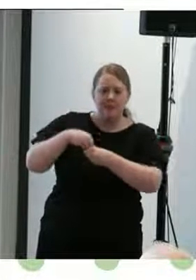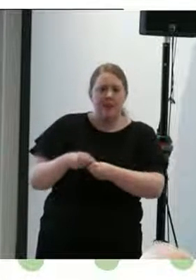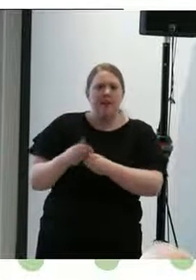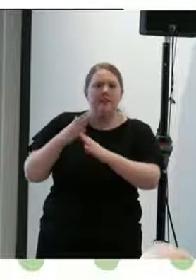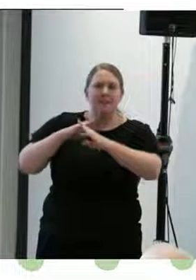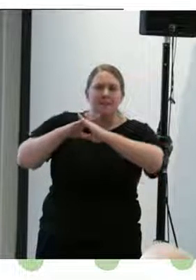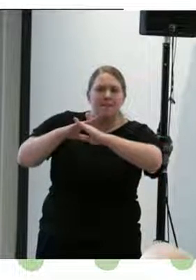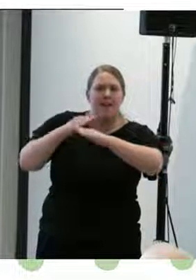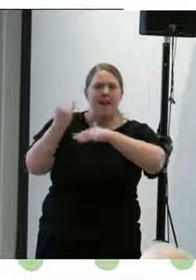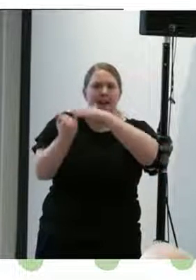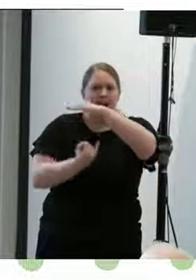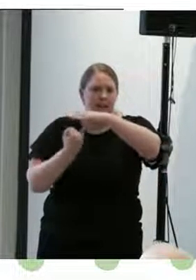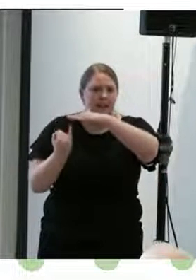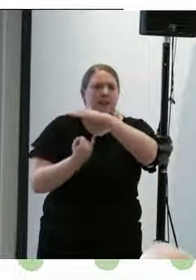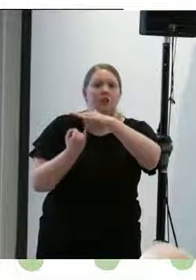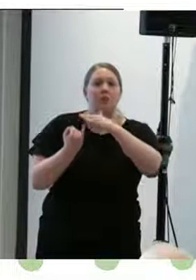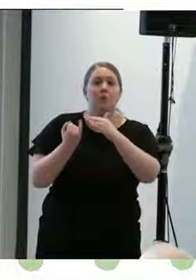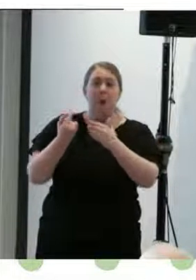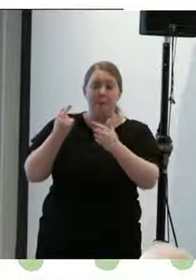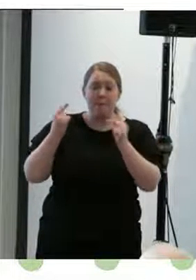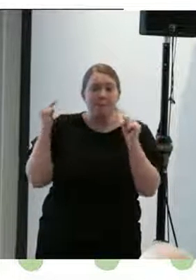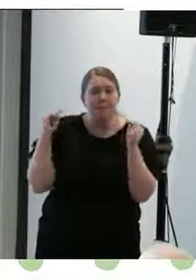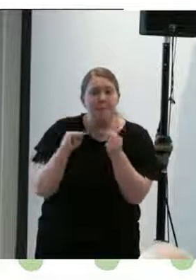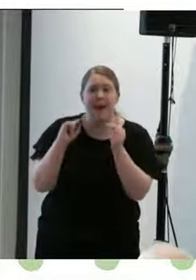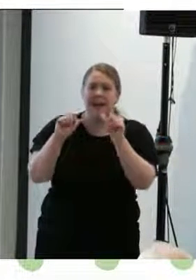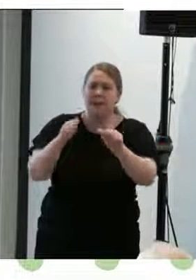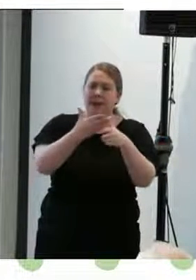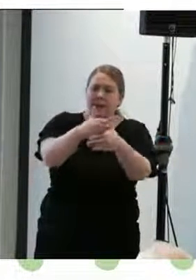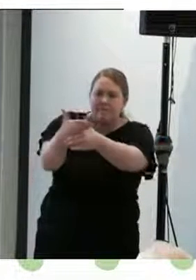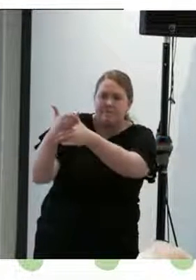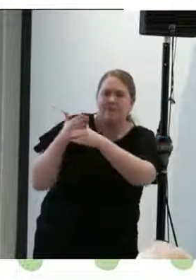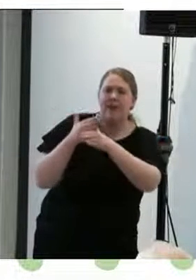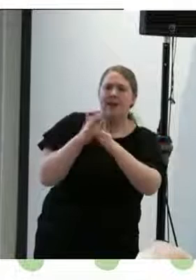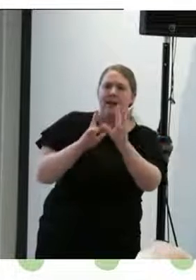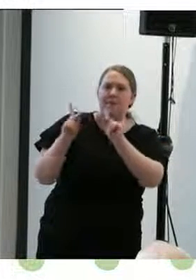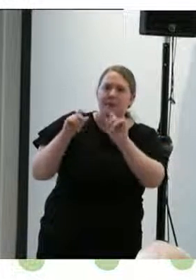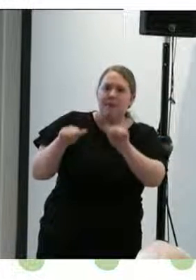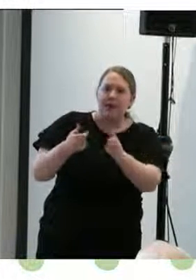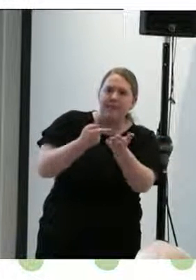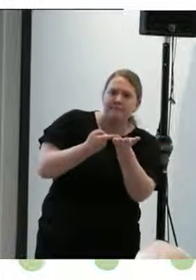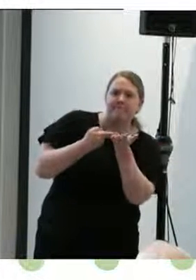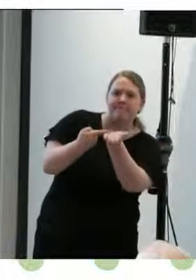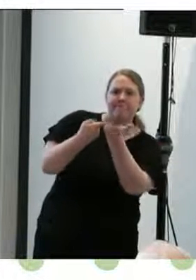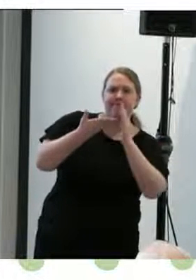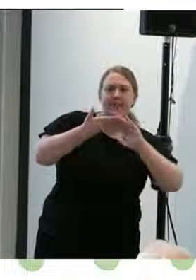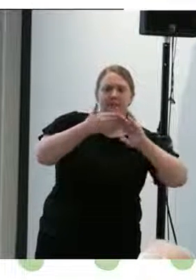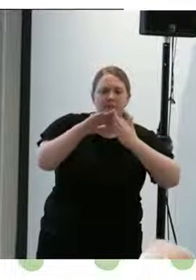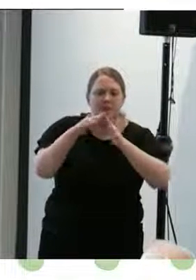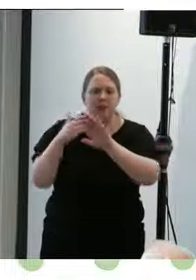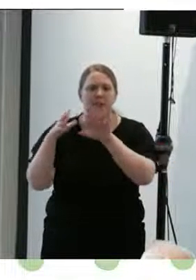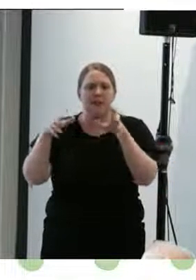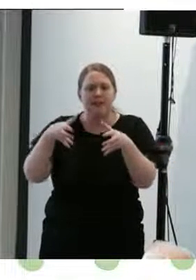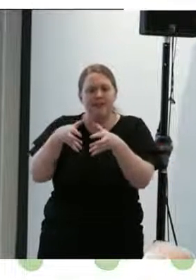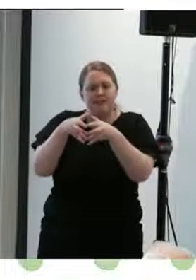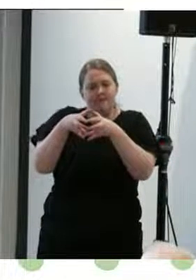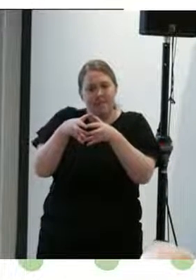and solutions might be actually shared, where people might mobilize, using their